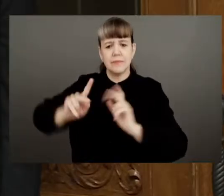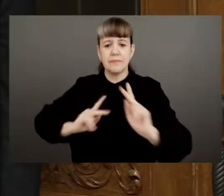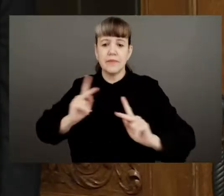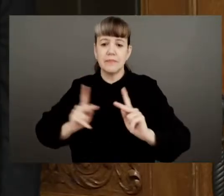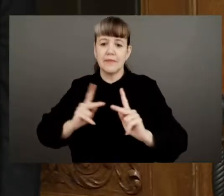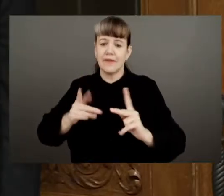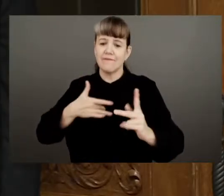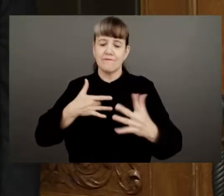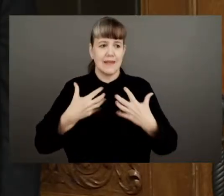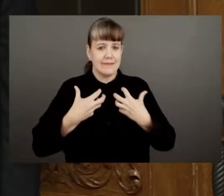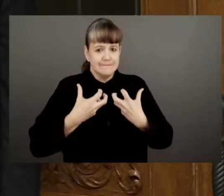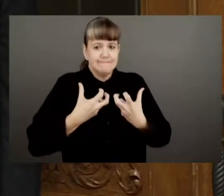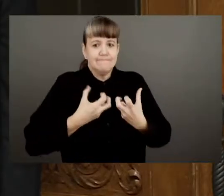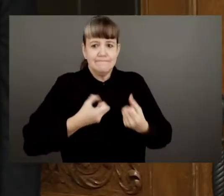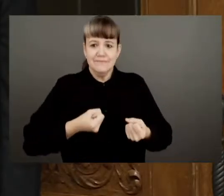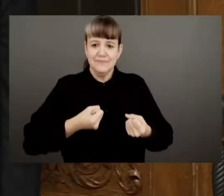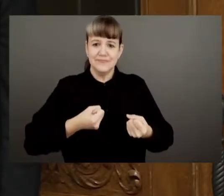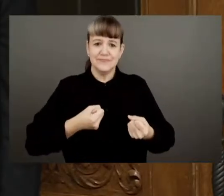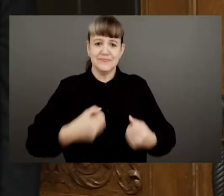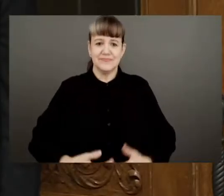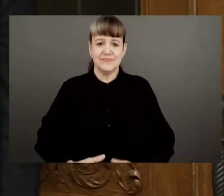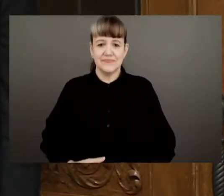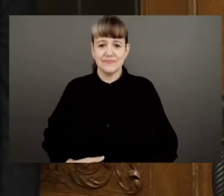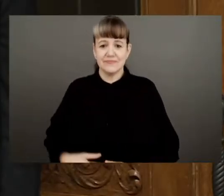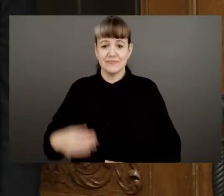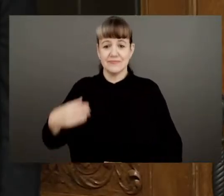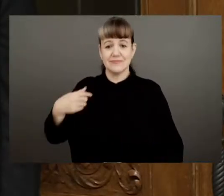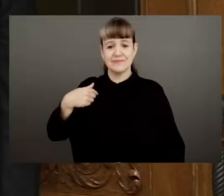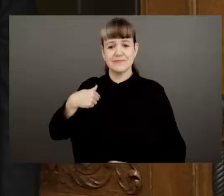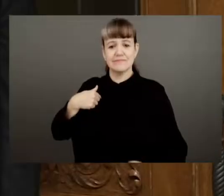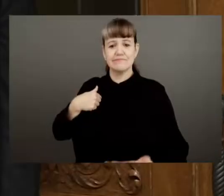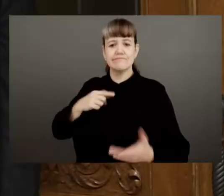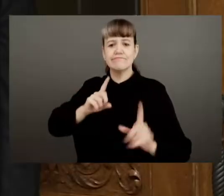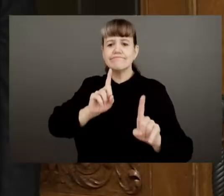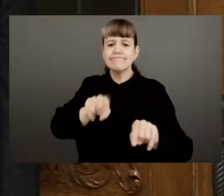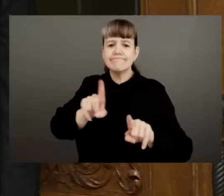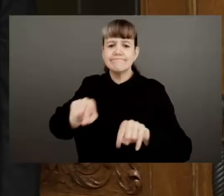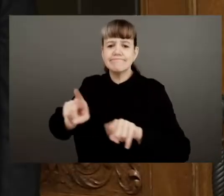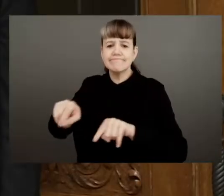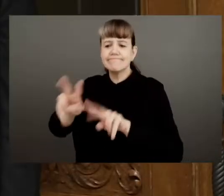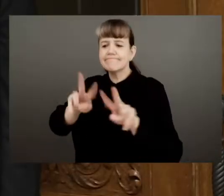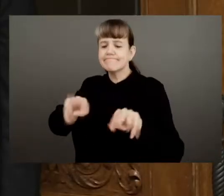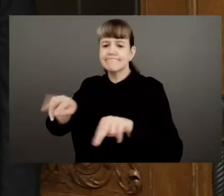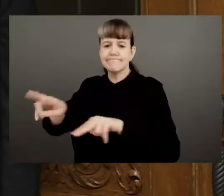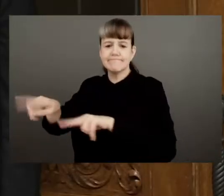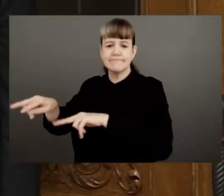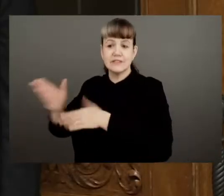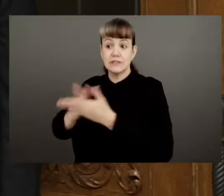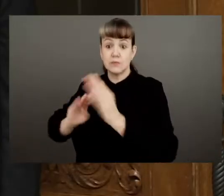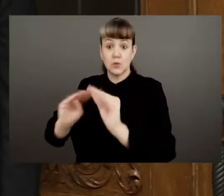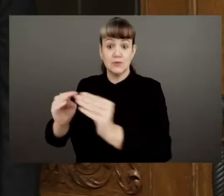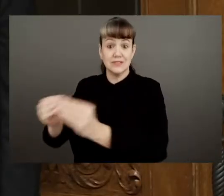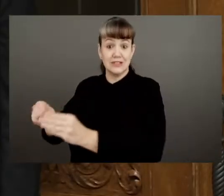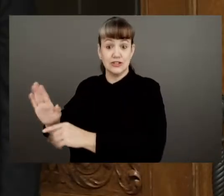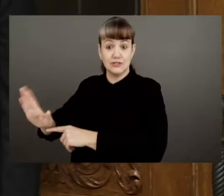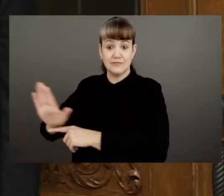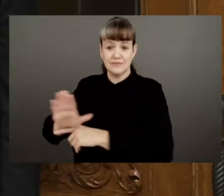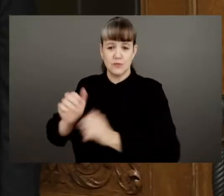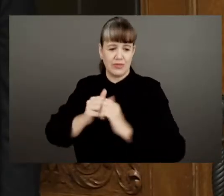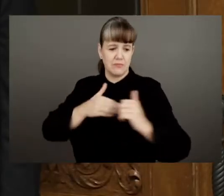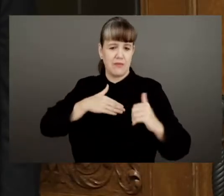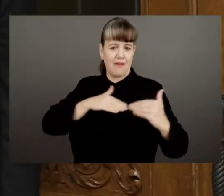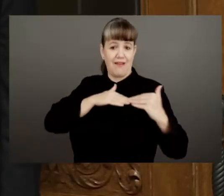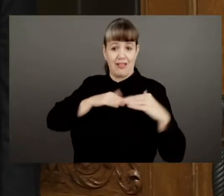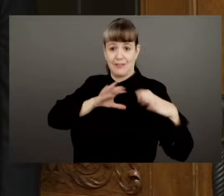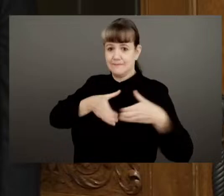of these organizations with several of my colleagues. It fills me with pride to witness the